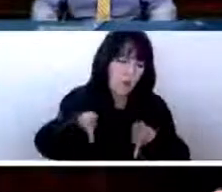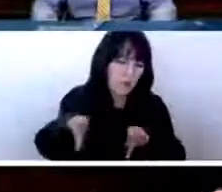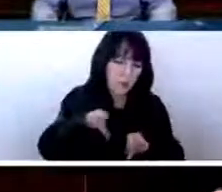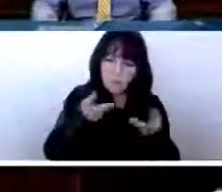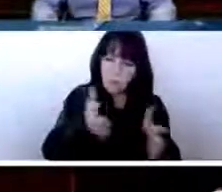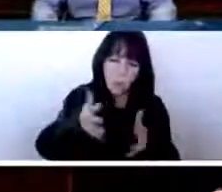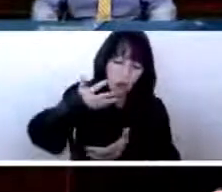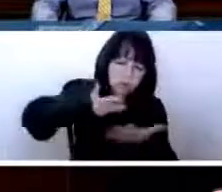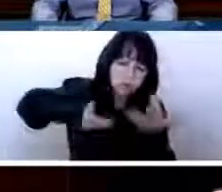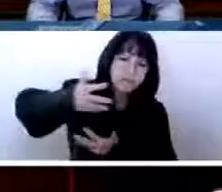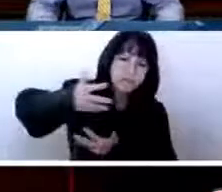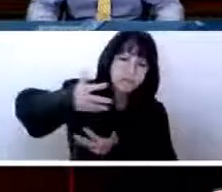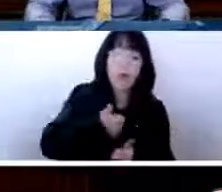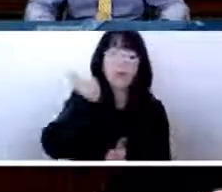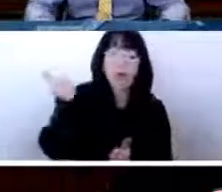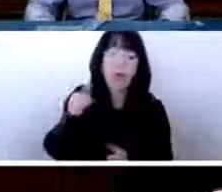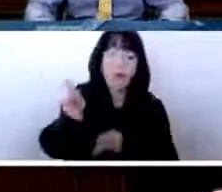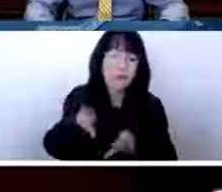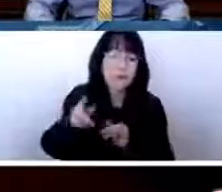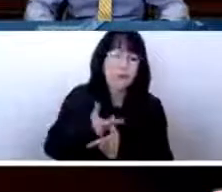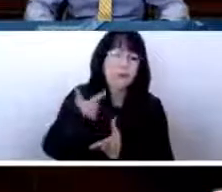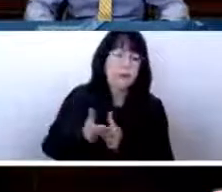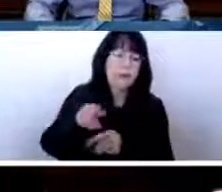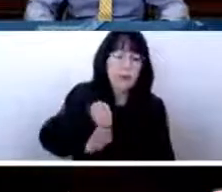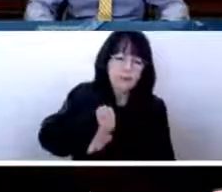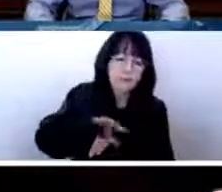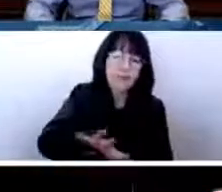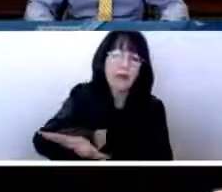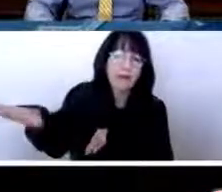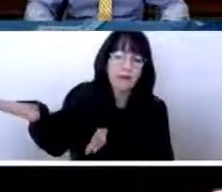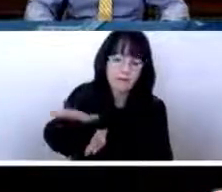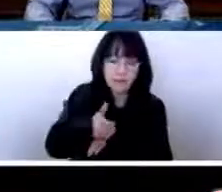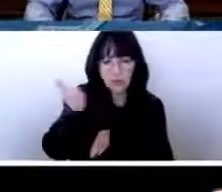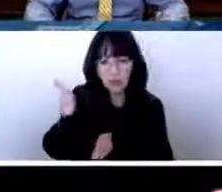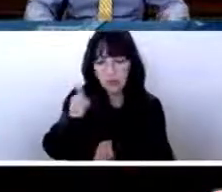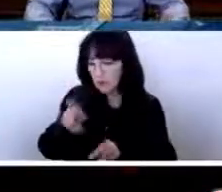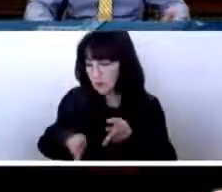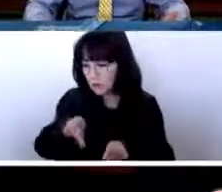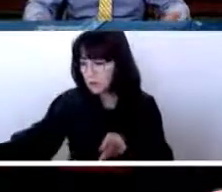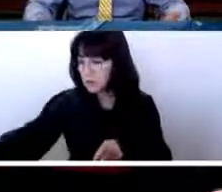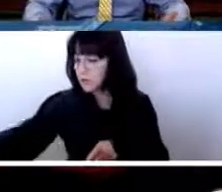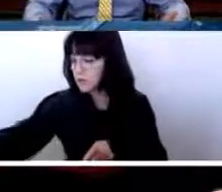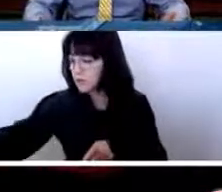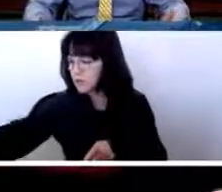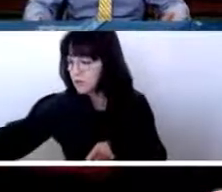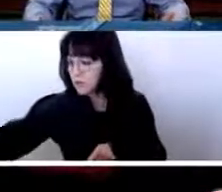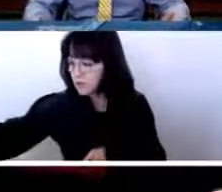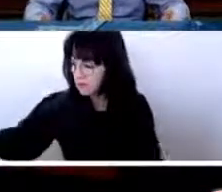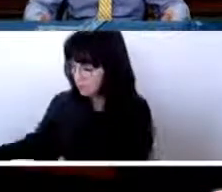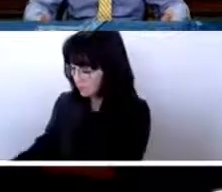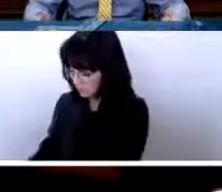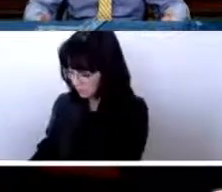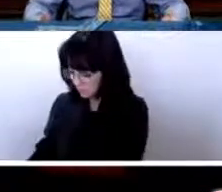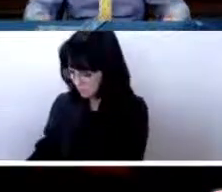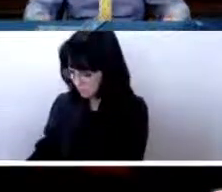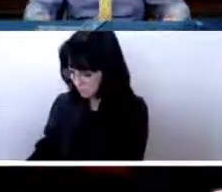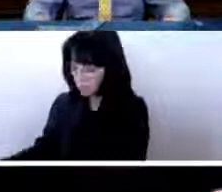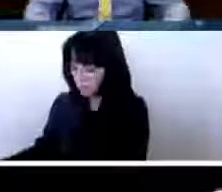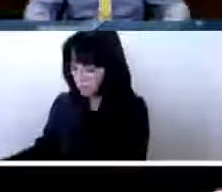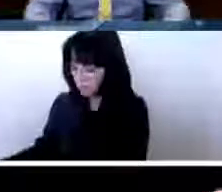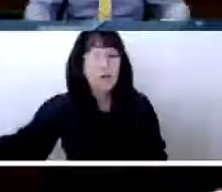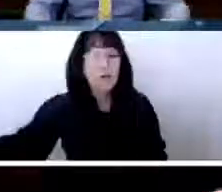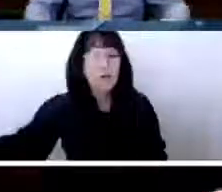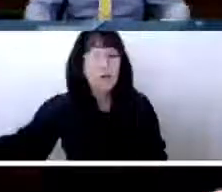the experience in other states. On the next slide, you can see all the other states in the region: Pennsylvania, New Jersey, Maryland, New